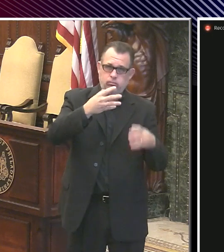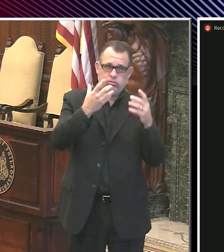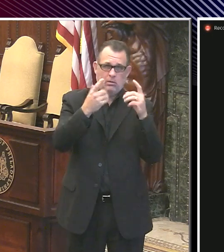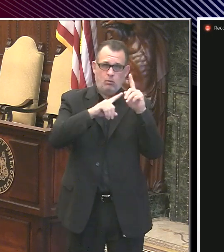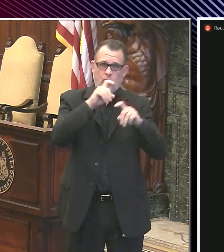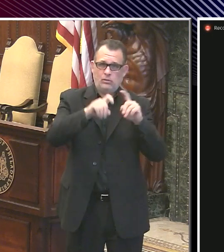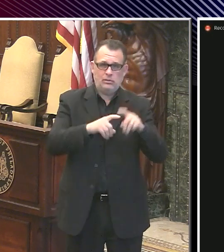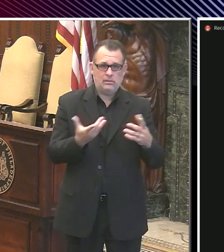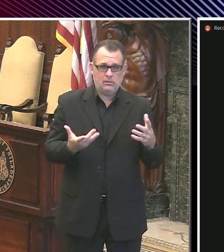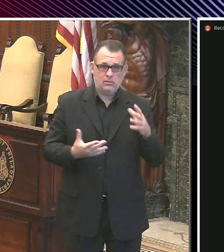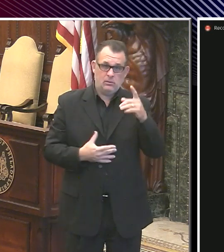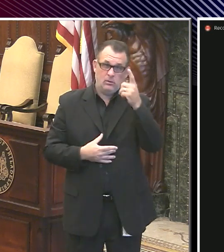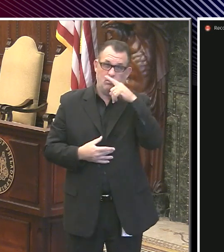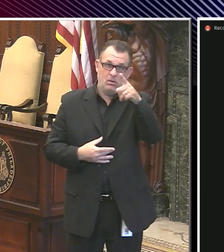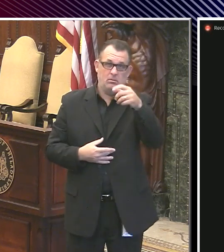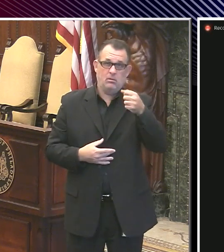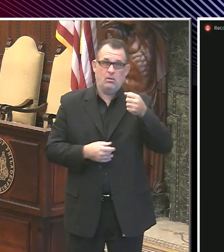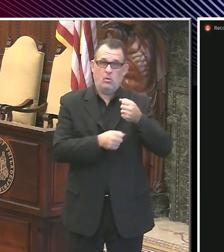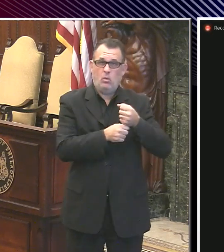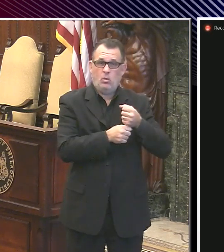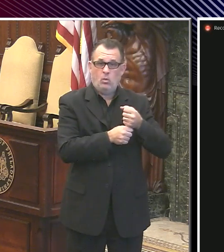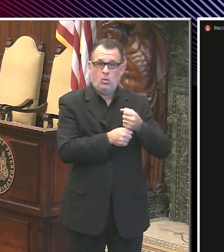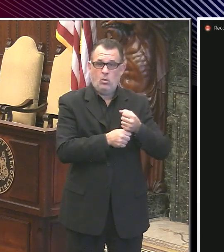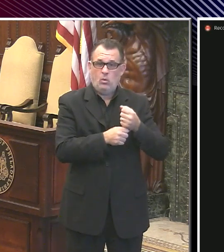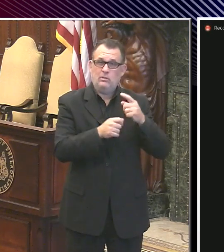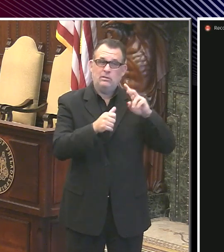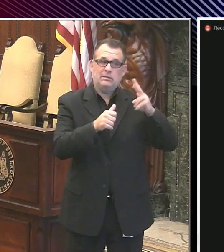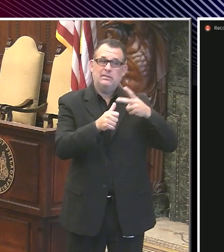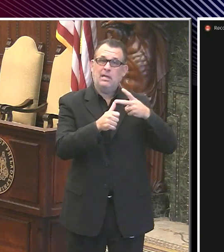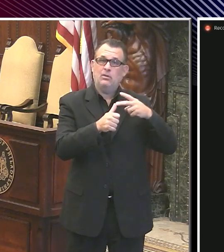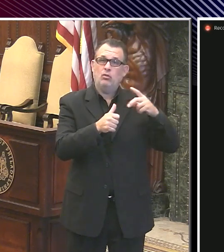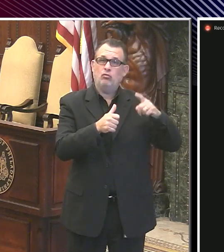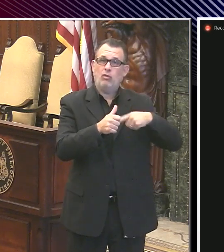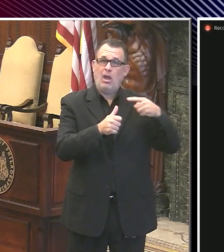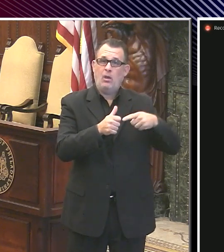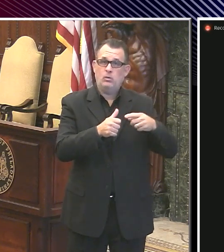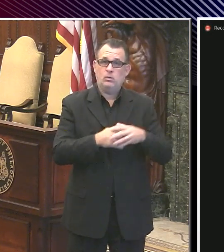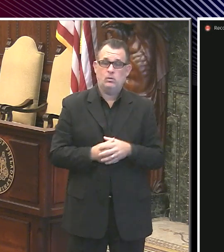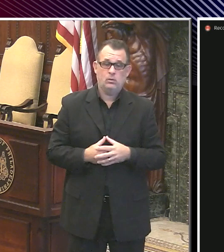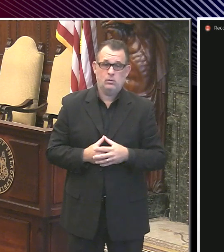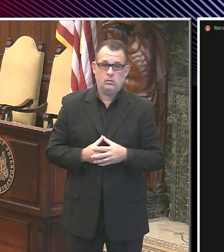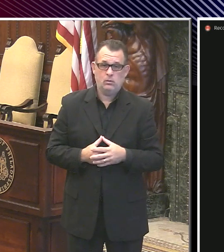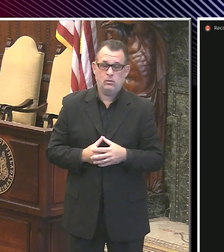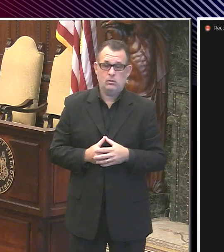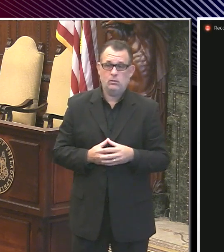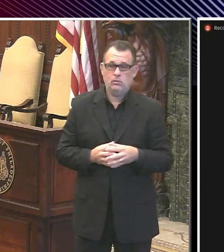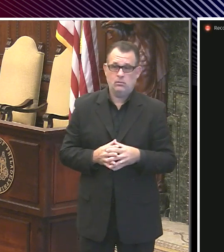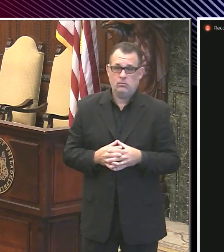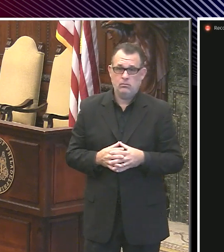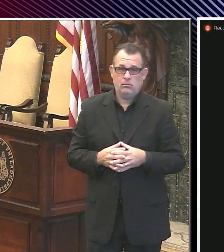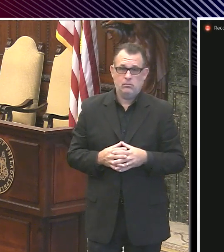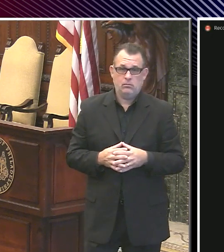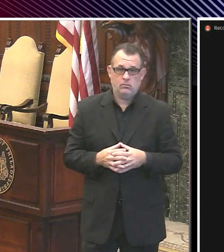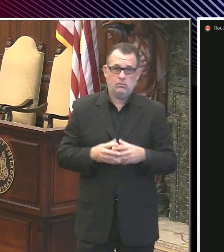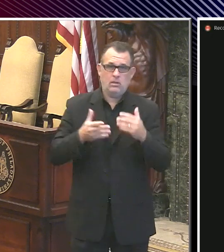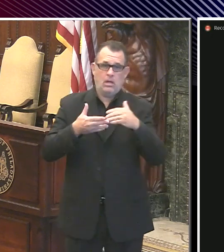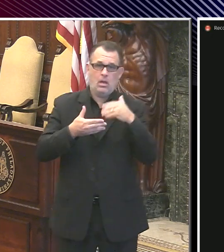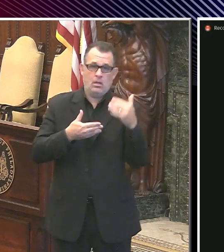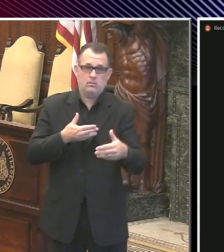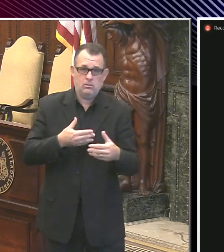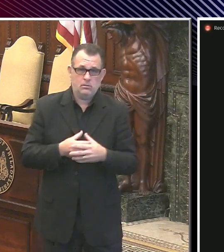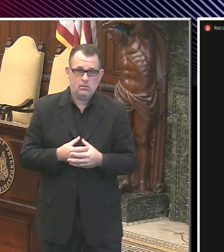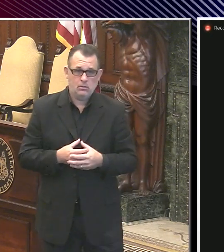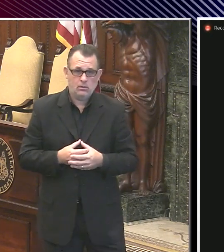circling back on that, we will certainly try to get to you on that. Okay. Let's go now to